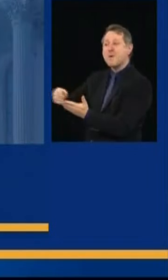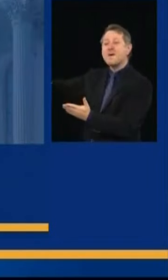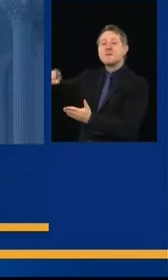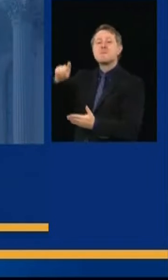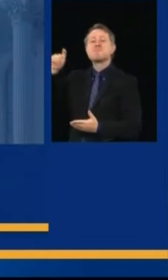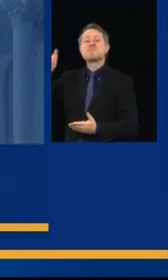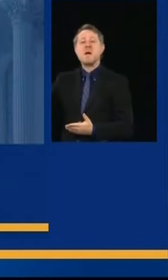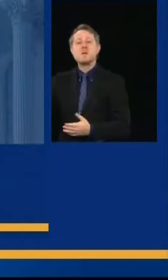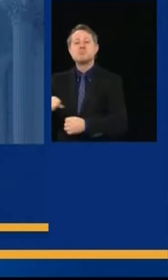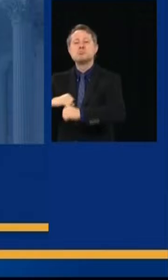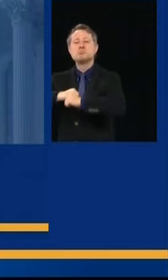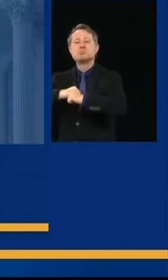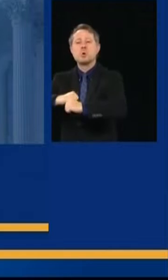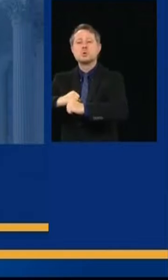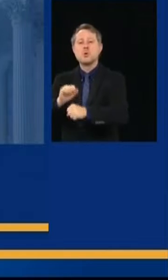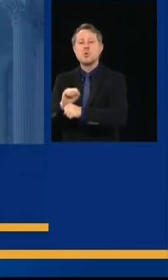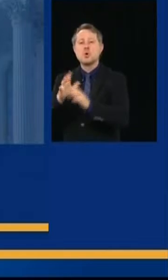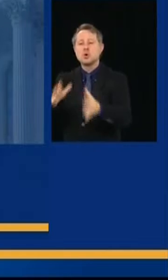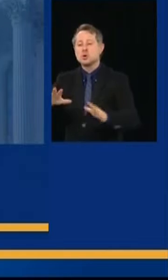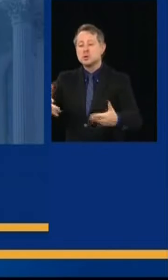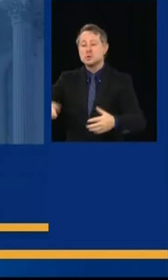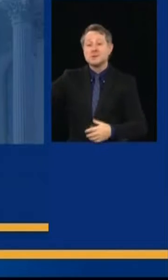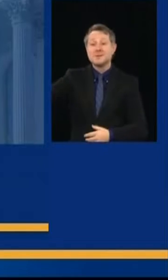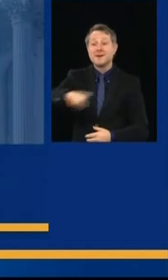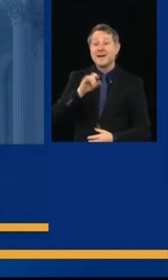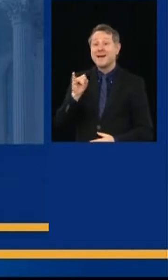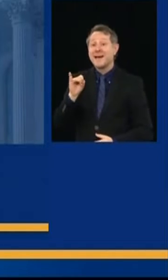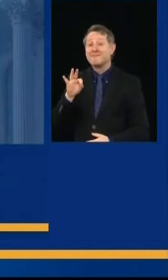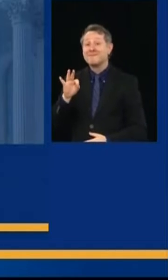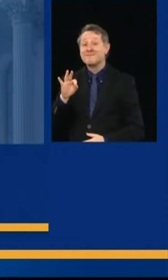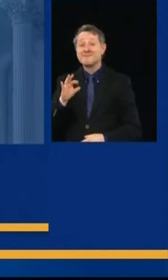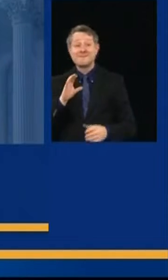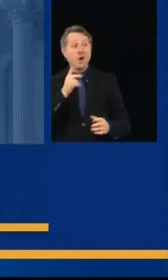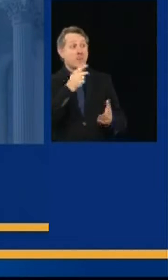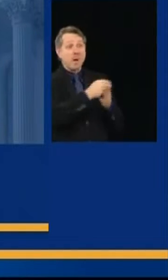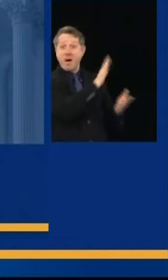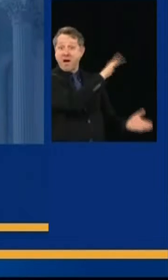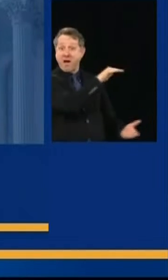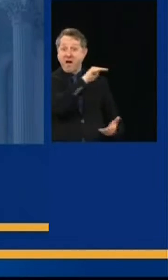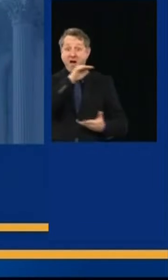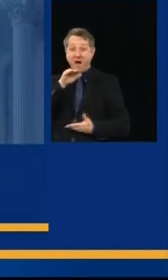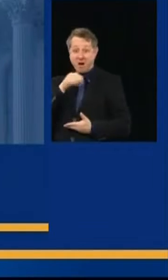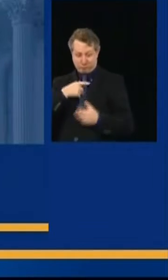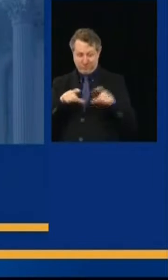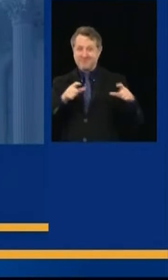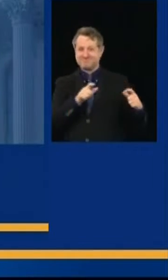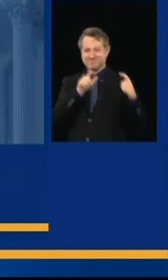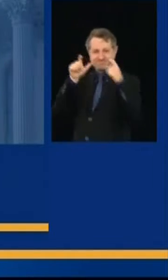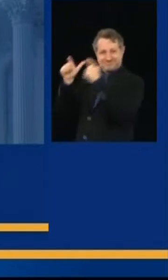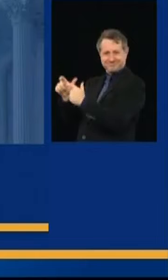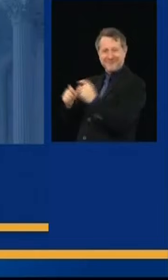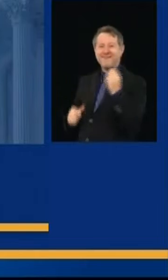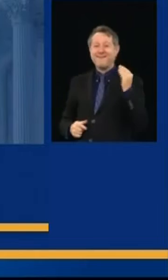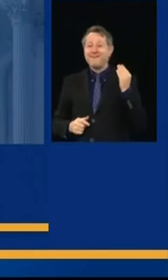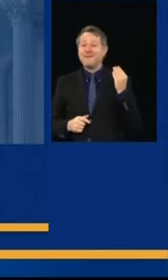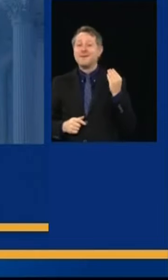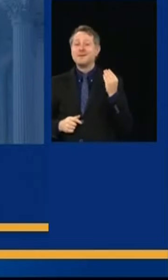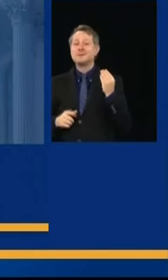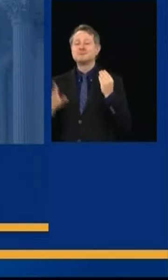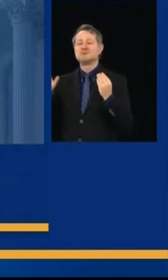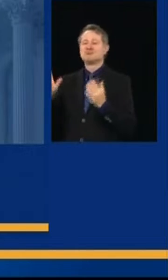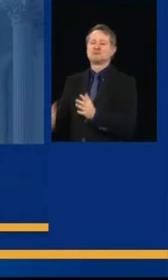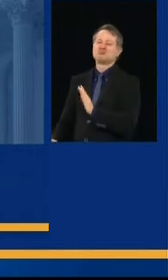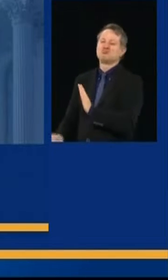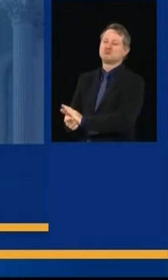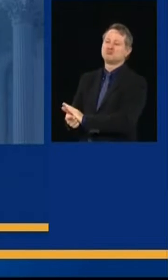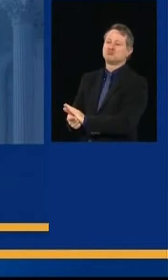simple. If a corporation gets a check from the government, that corporation must not lay off any